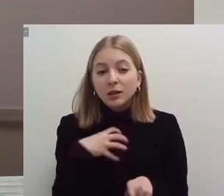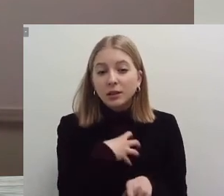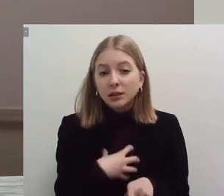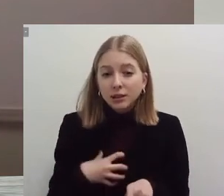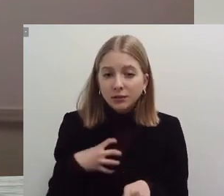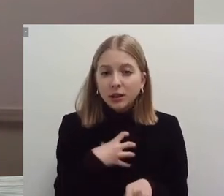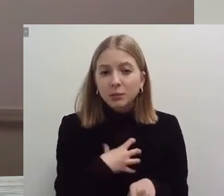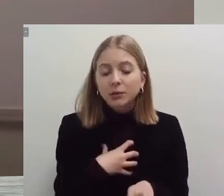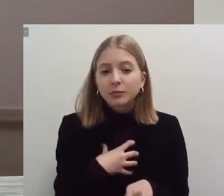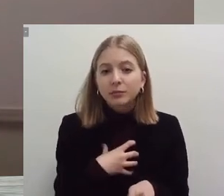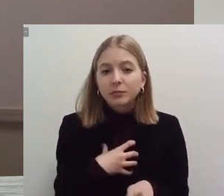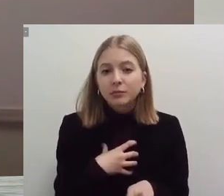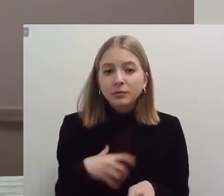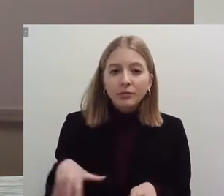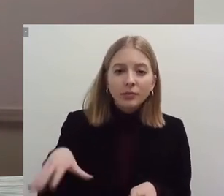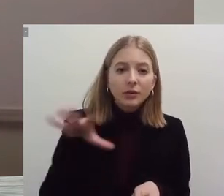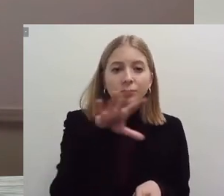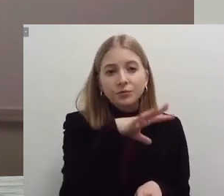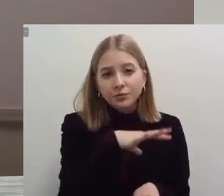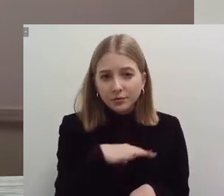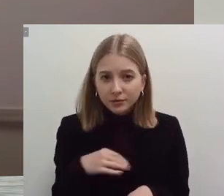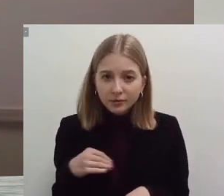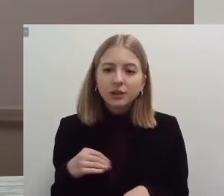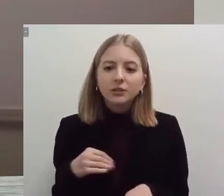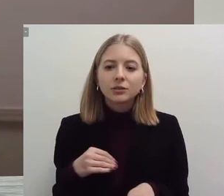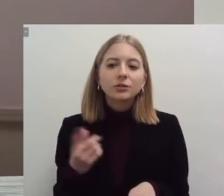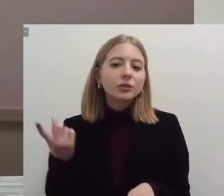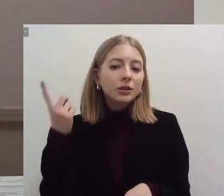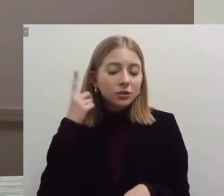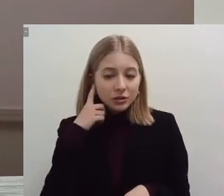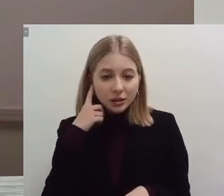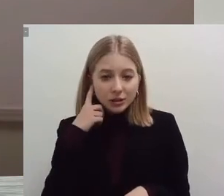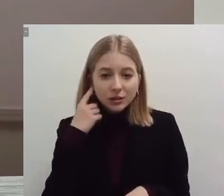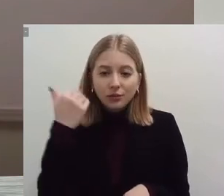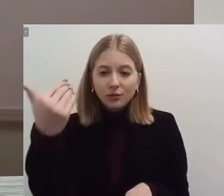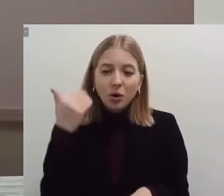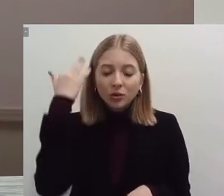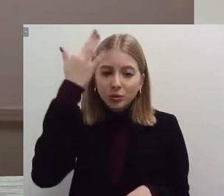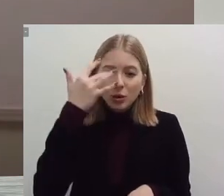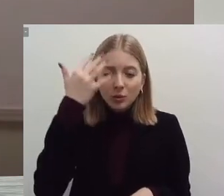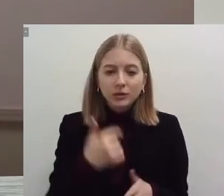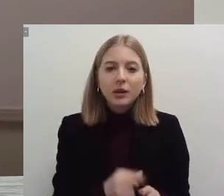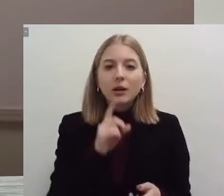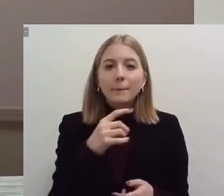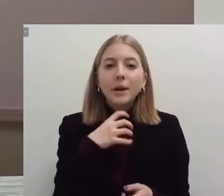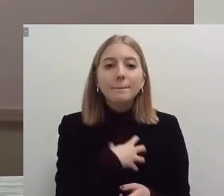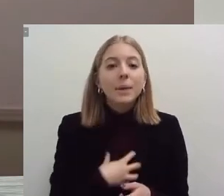messages. But as I said, our mission is always to promote children's